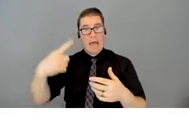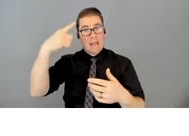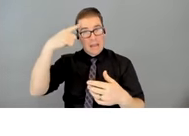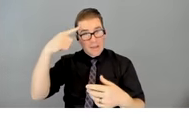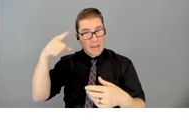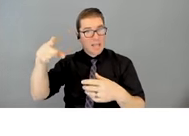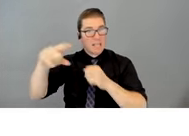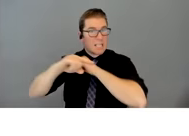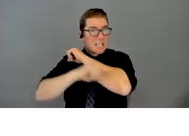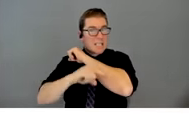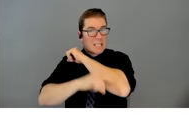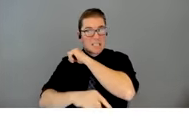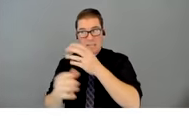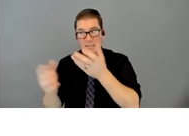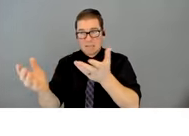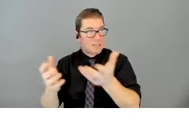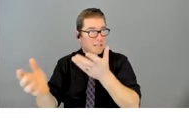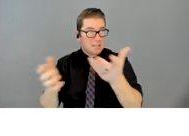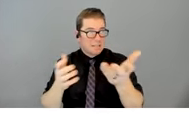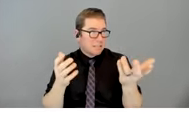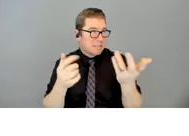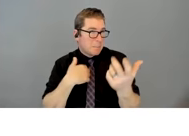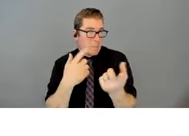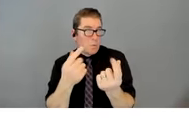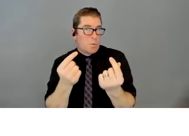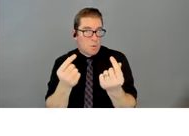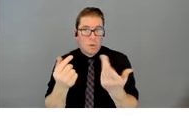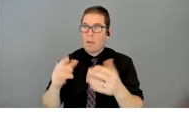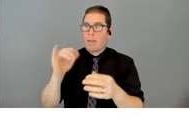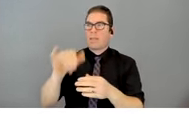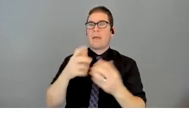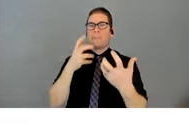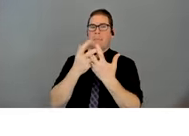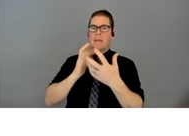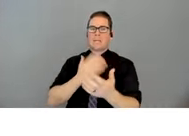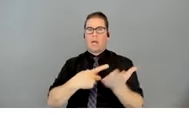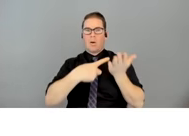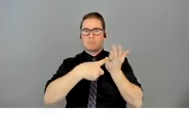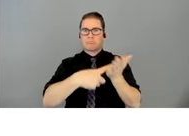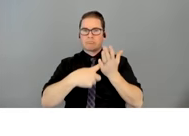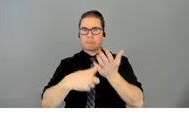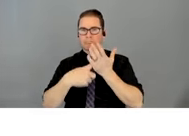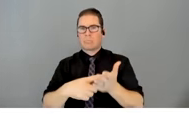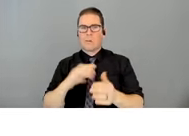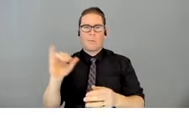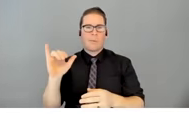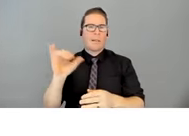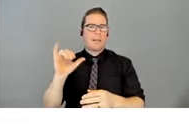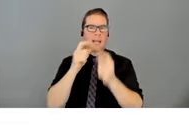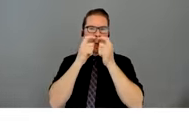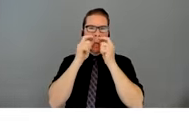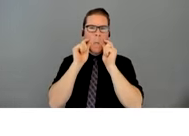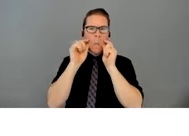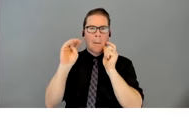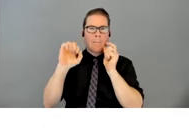PI conversations that Lydia and I've had and this is where we've gotten our distance education folks involved,